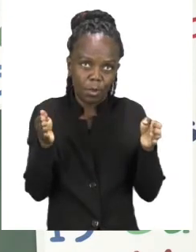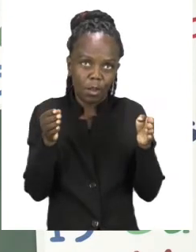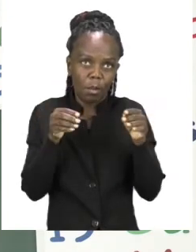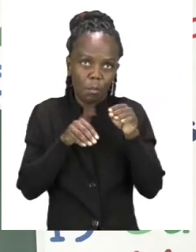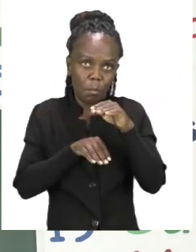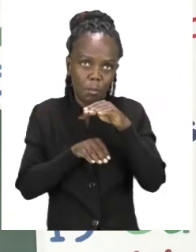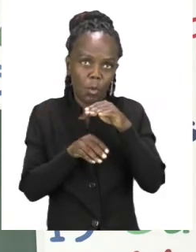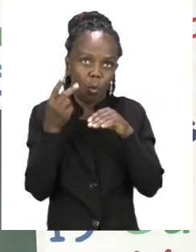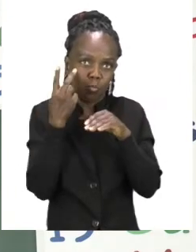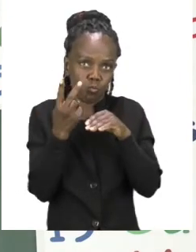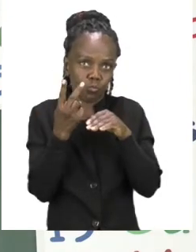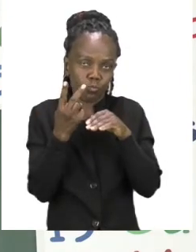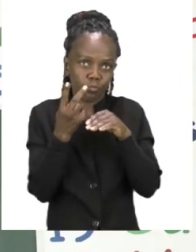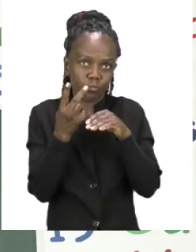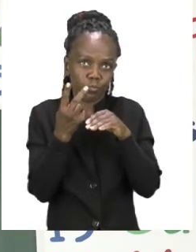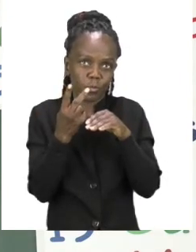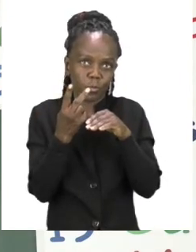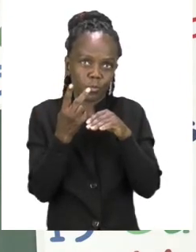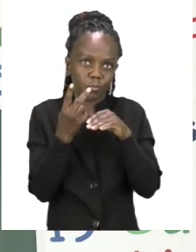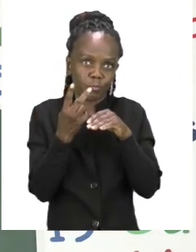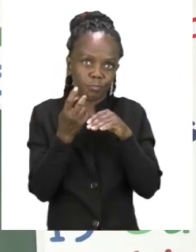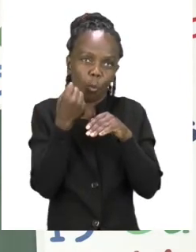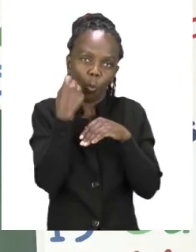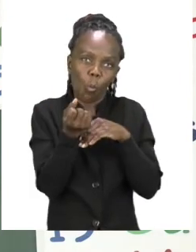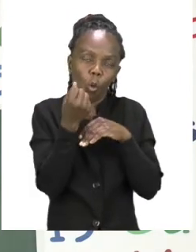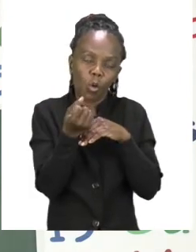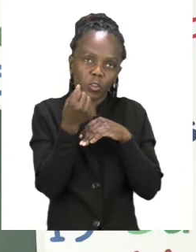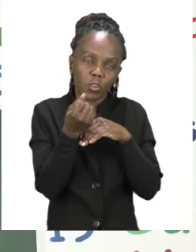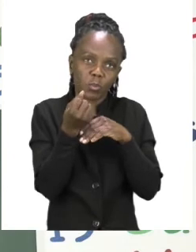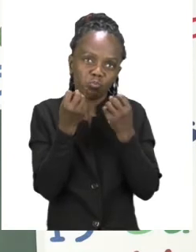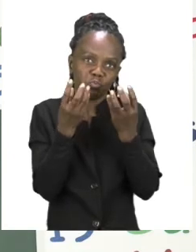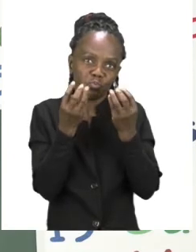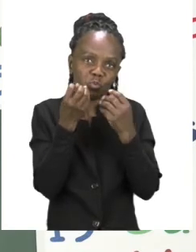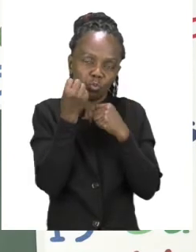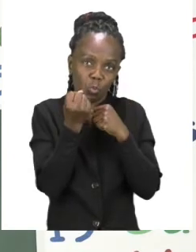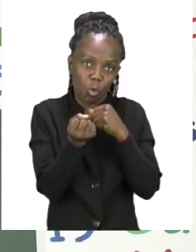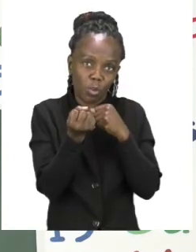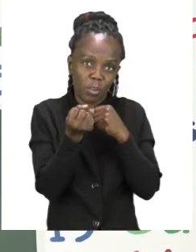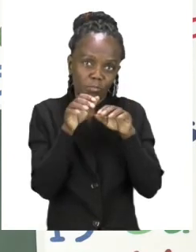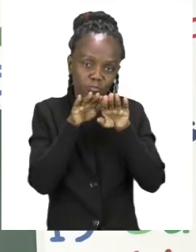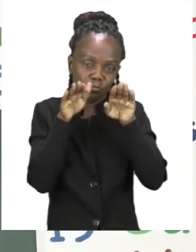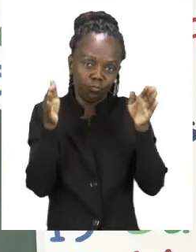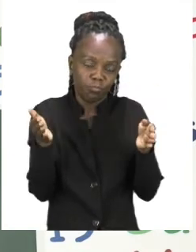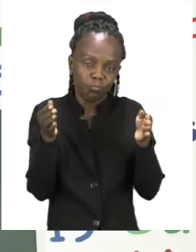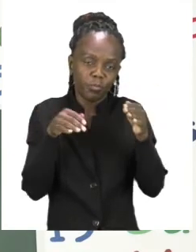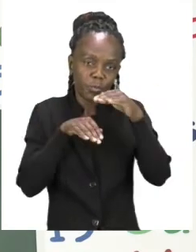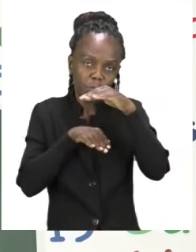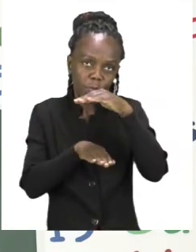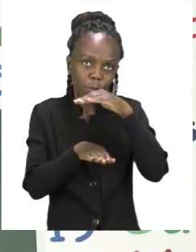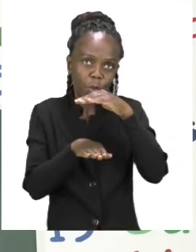I can say the balls are below the